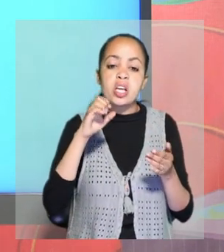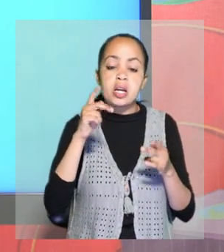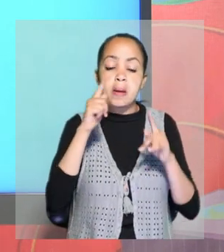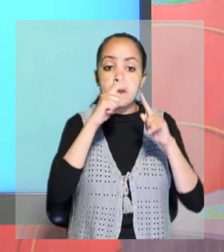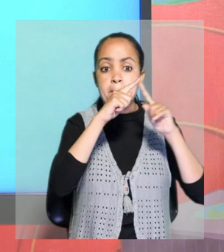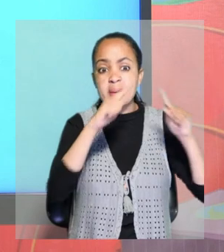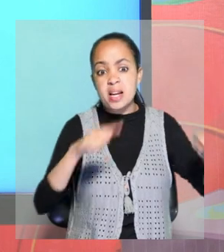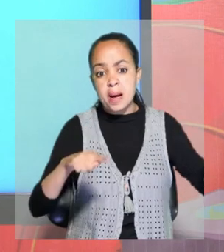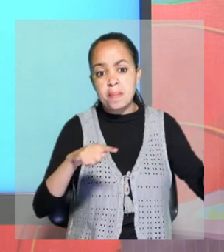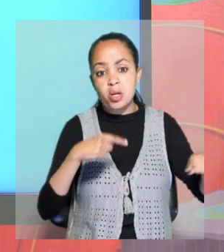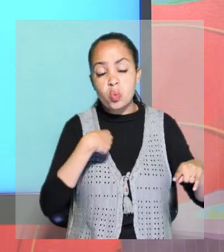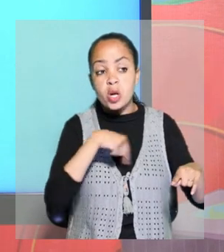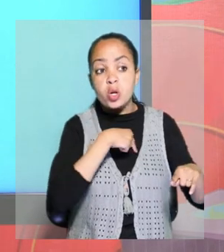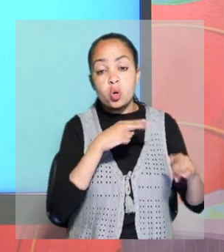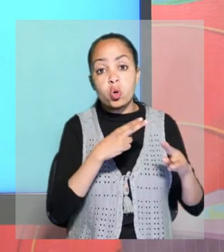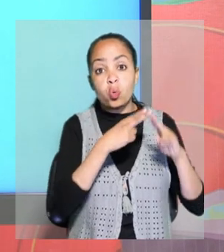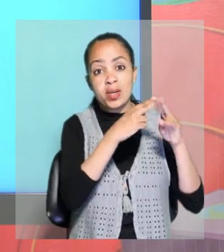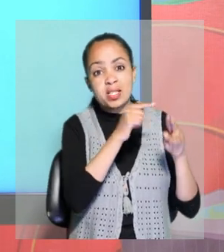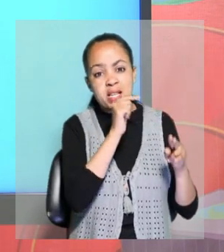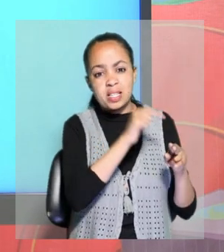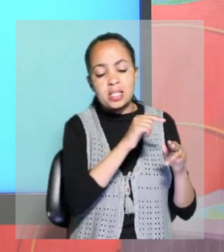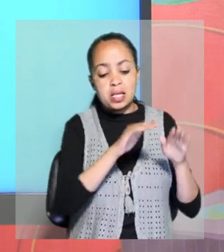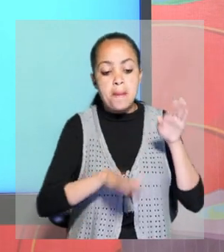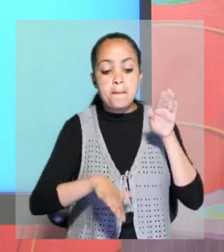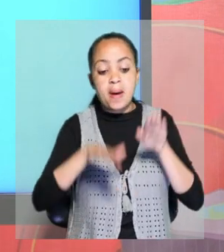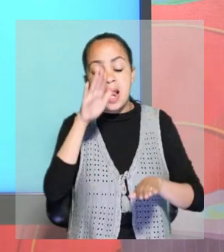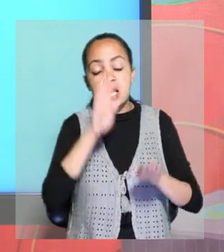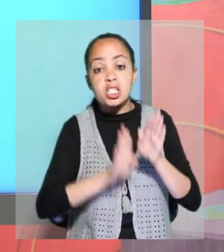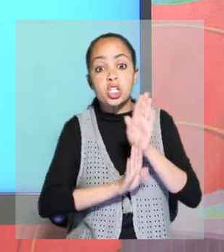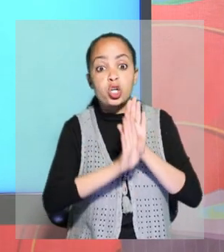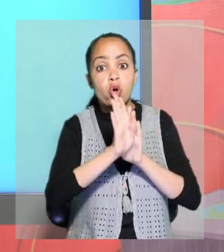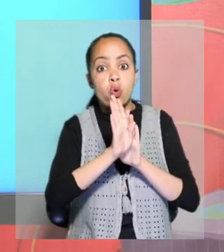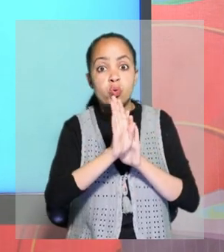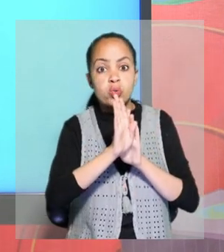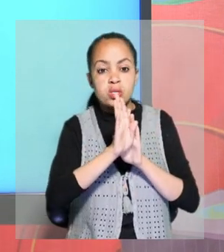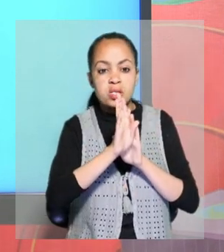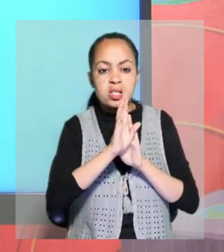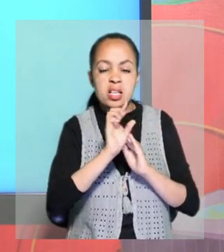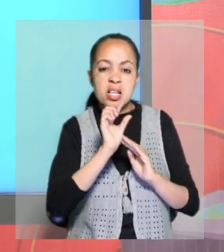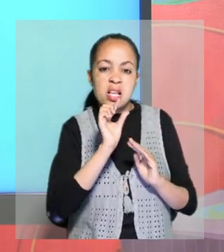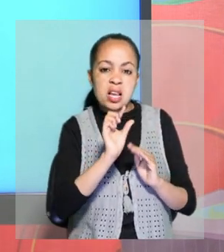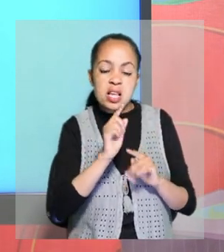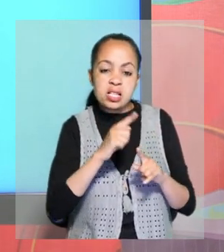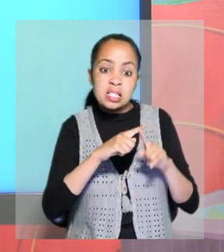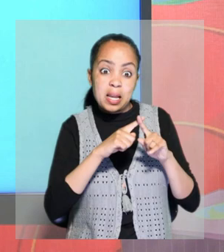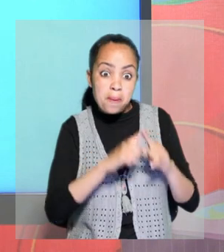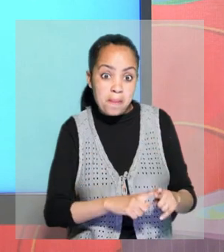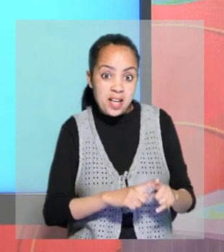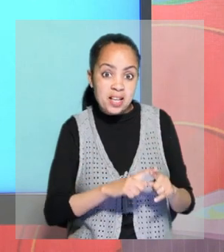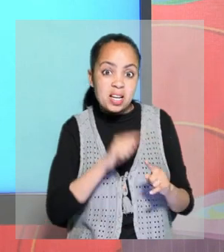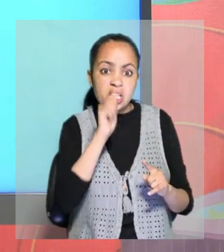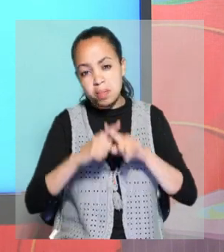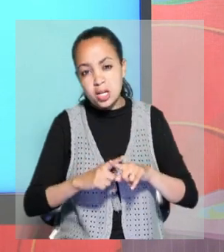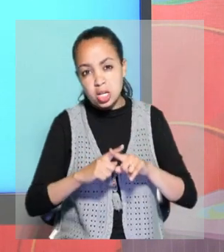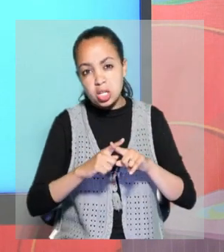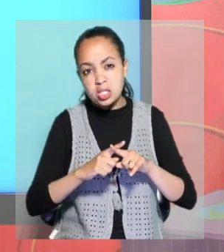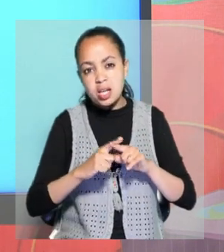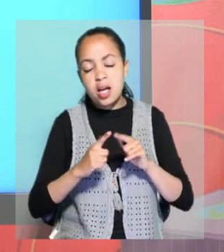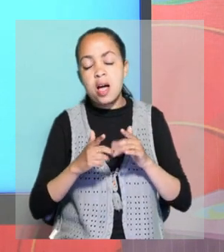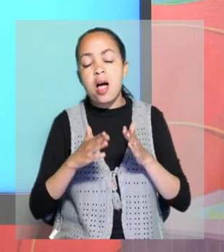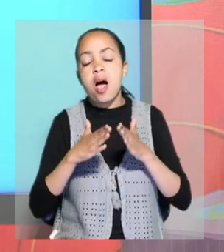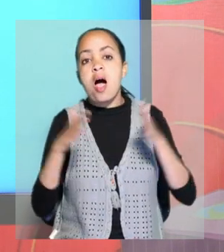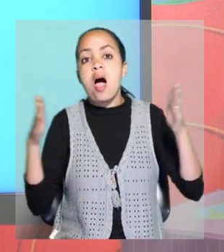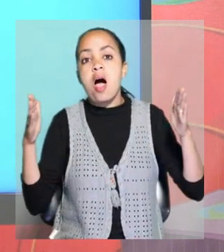stationary pyramid. When you say stationary, a balanced growth, less dependency ratio, high per